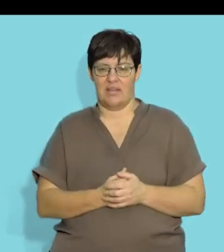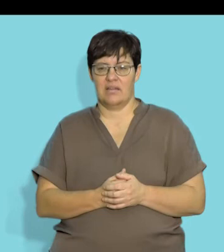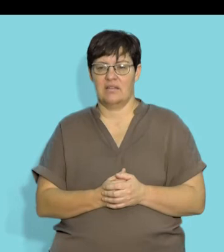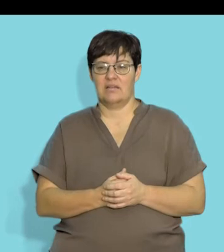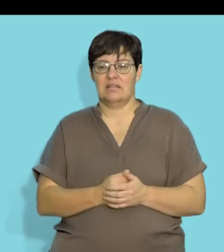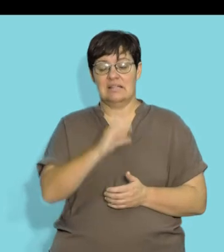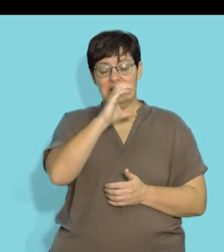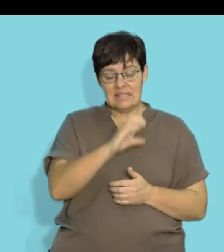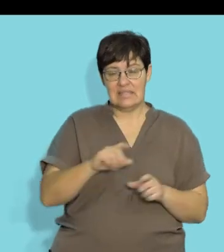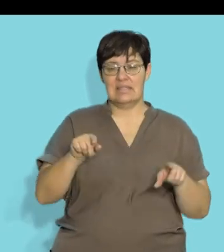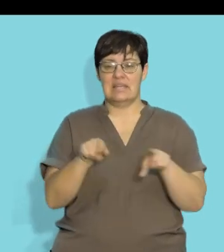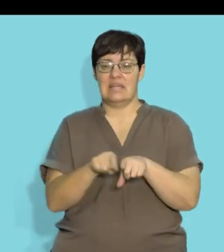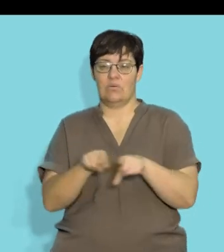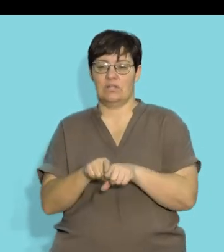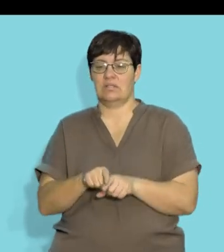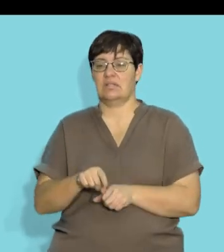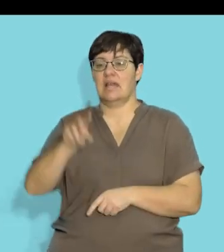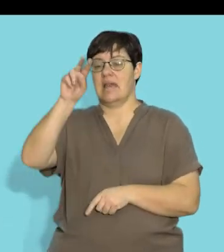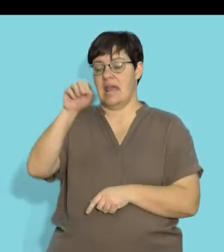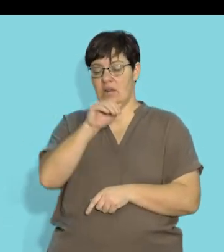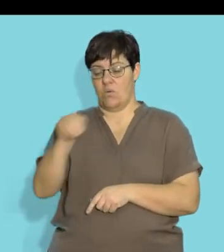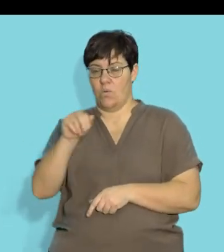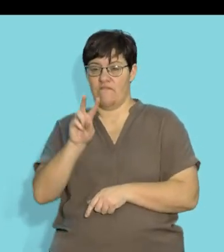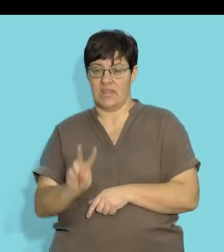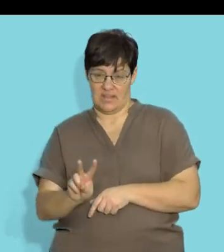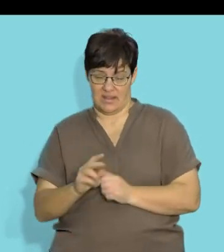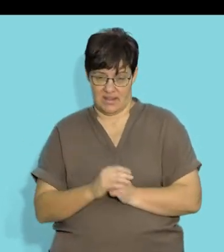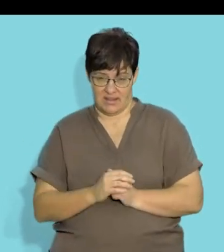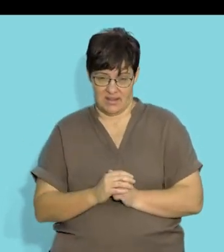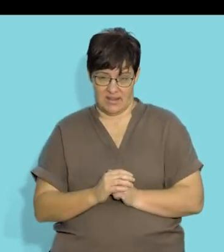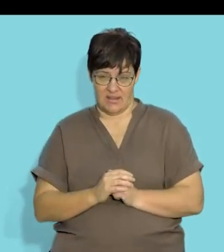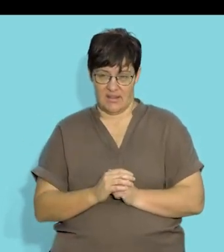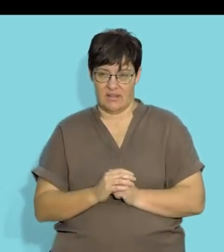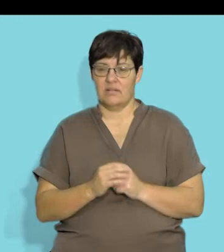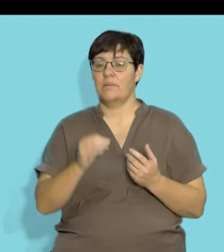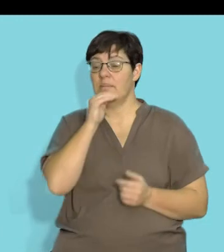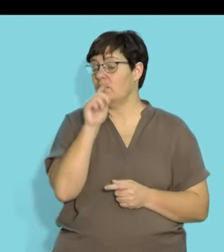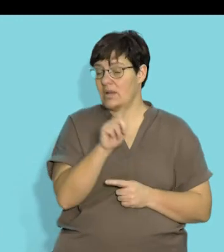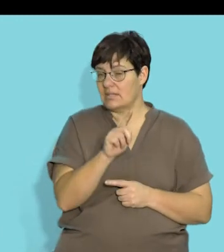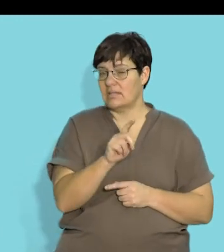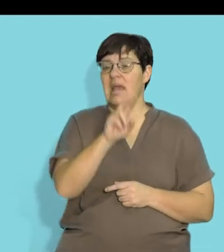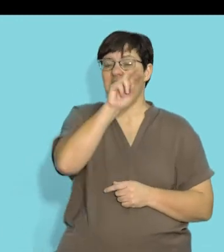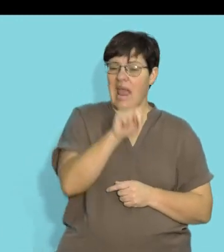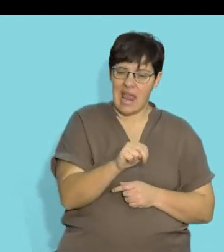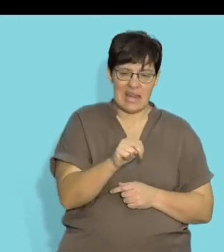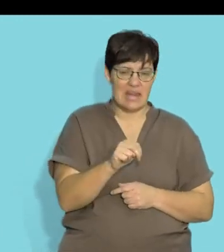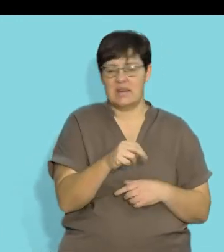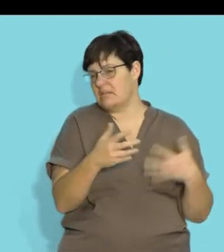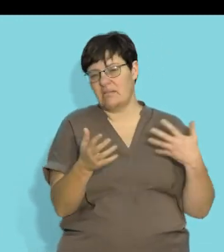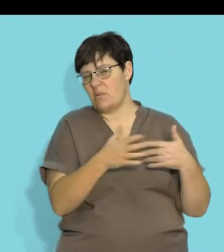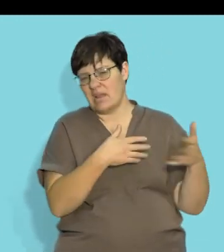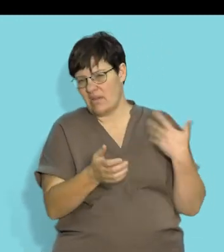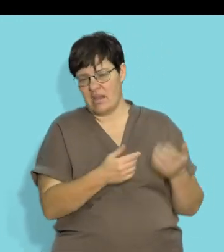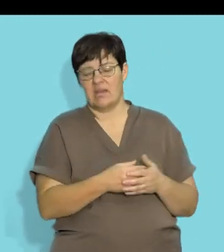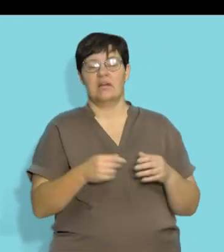a substance is moles of substance per unit volume, which gives us moles of whatever, be it an acid or base, is equals